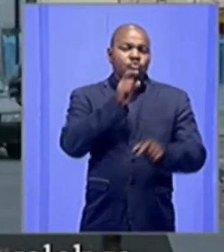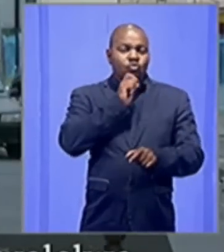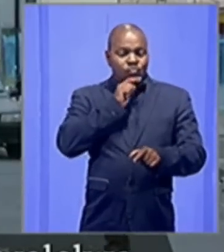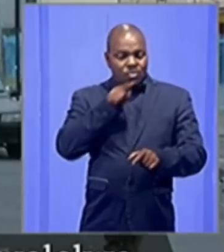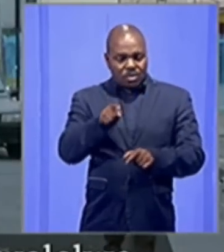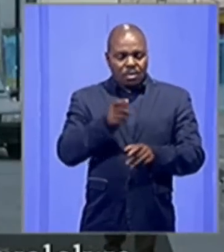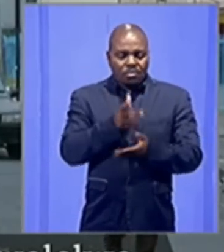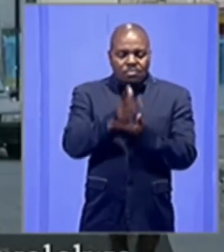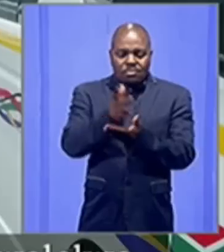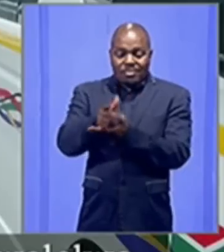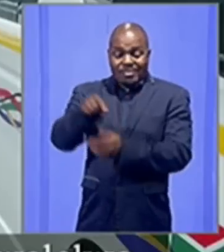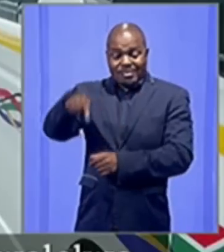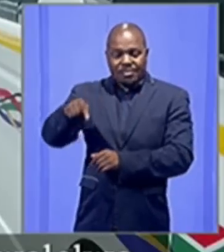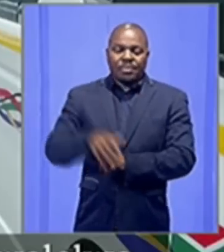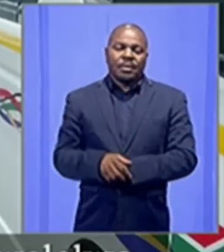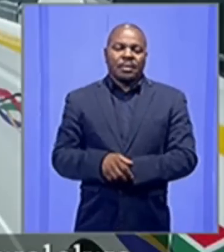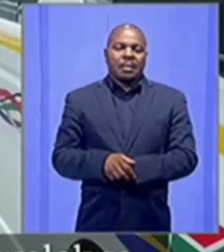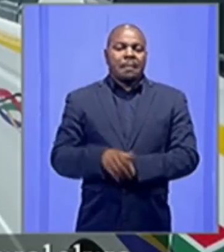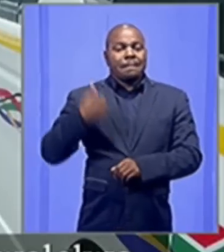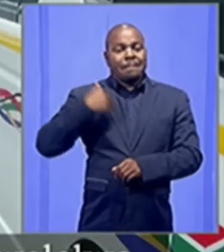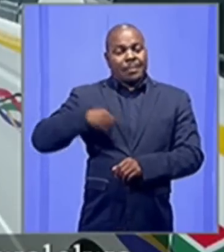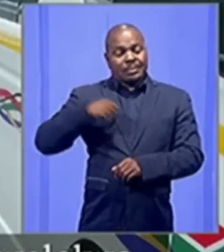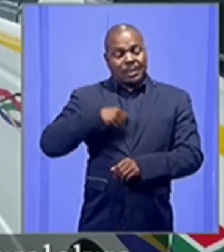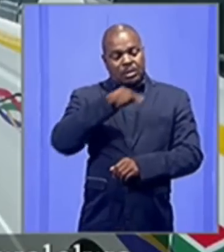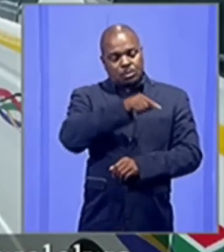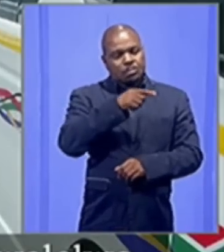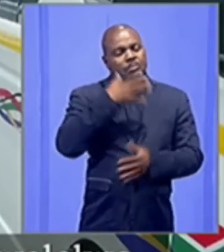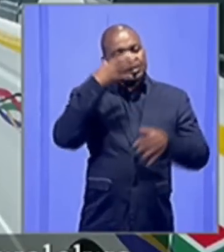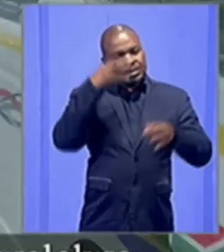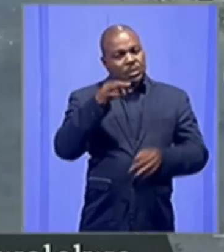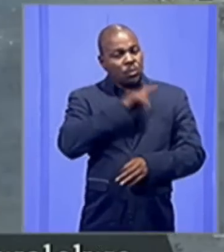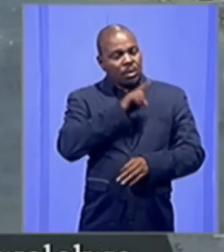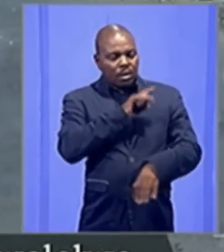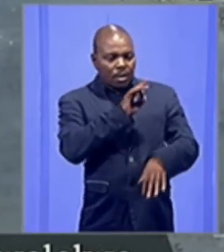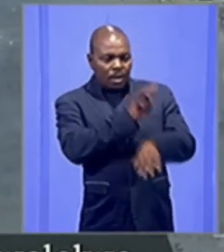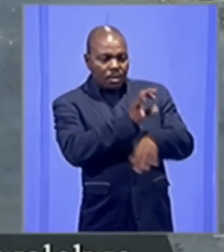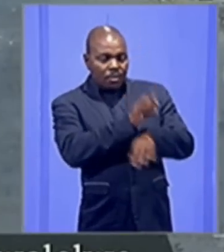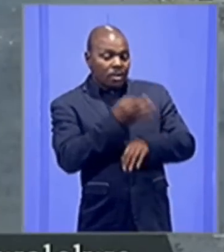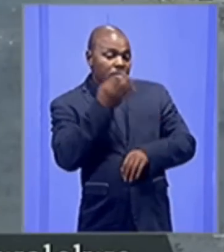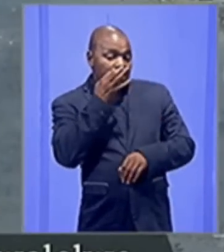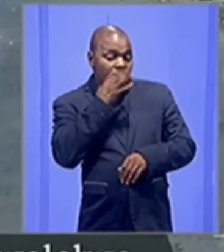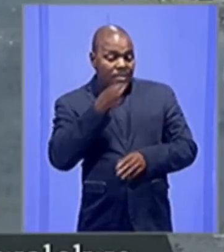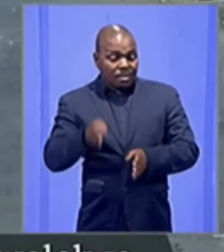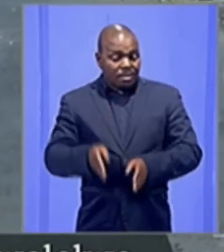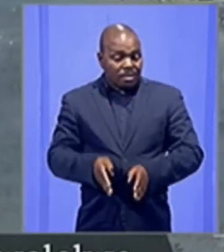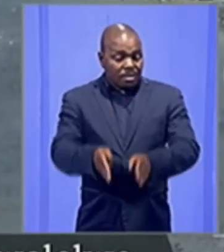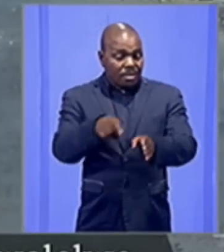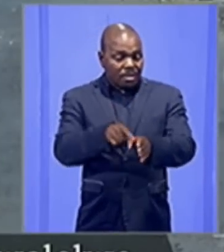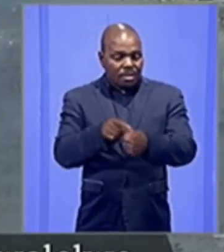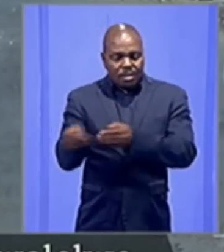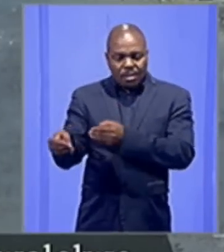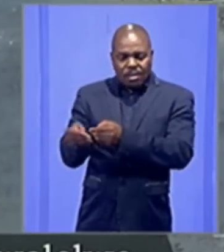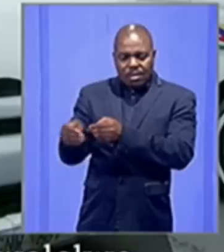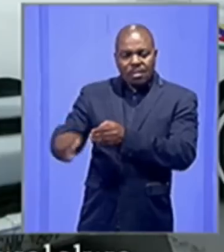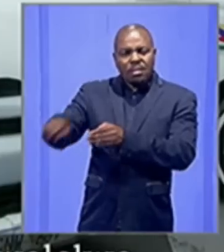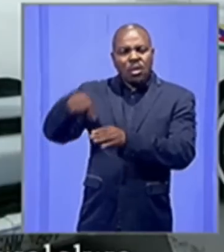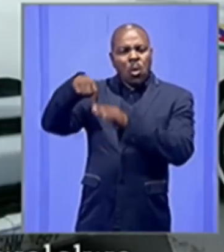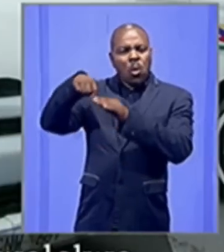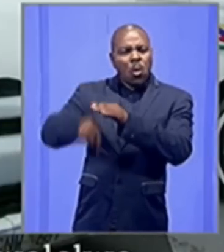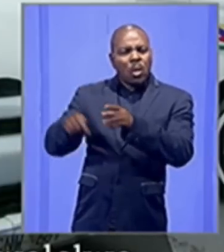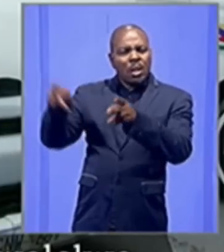makoloi a bona. Mohato wa masepala o latela boeletsi ba hore go na le kgonagalo ya gore tsela ena e haufinyane le Big Hole e